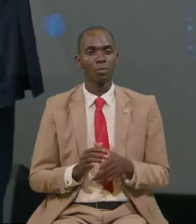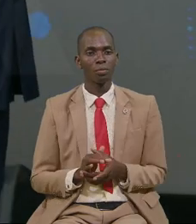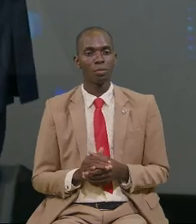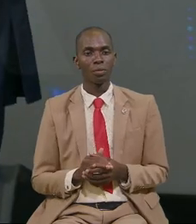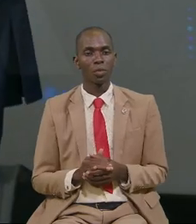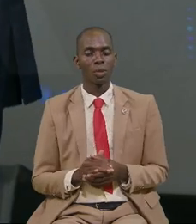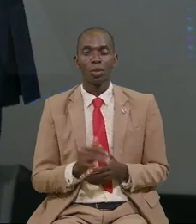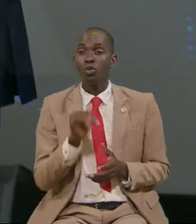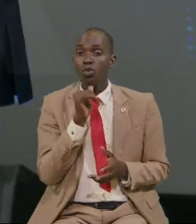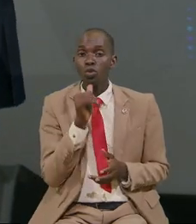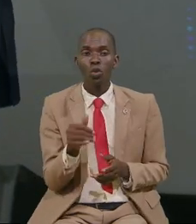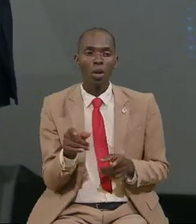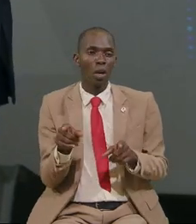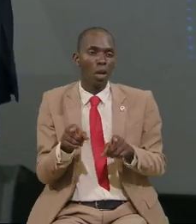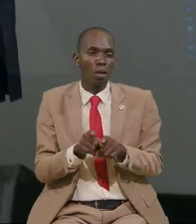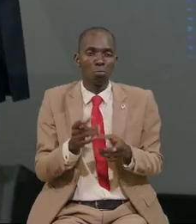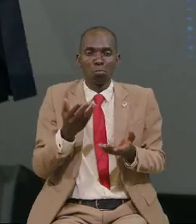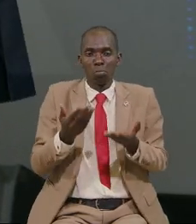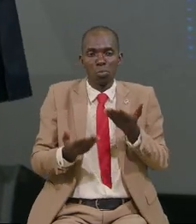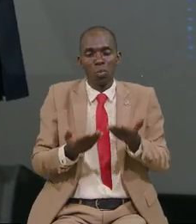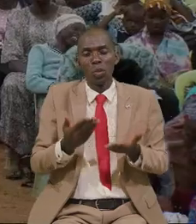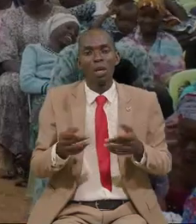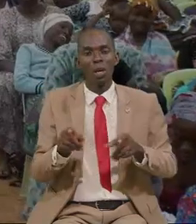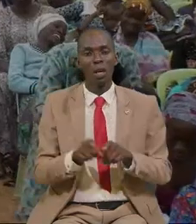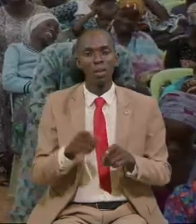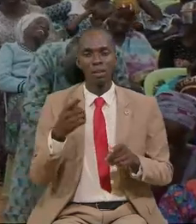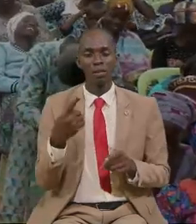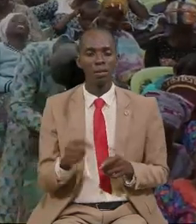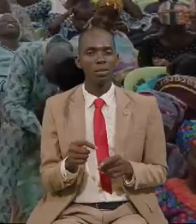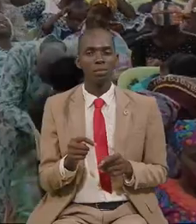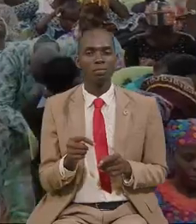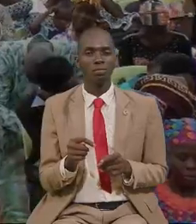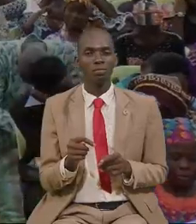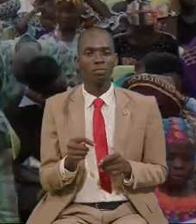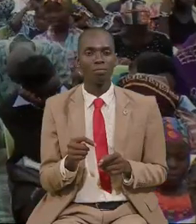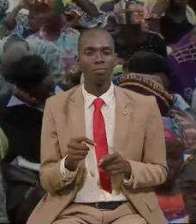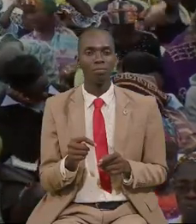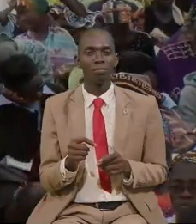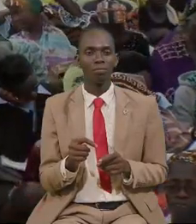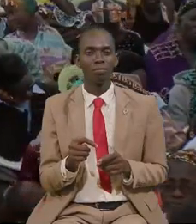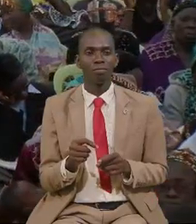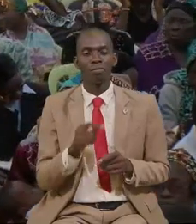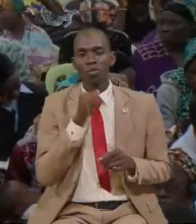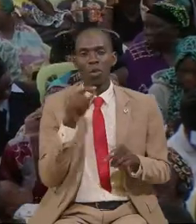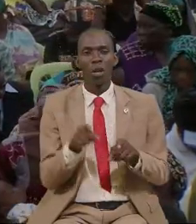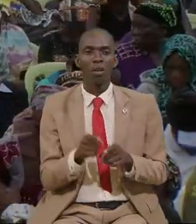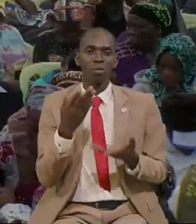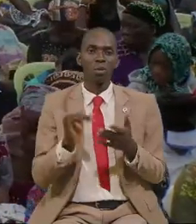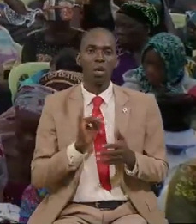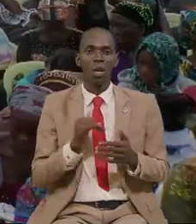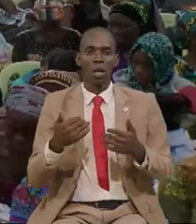not as though I'd already obtained, or neither were